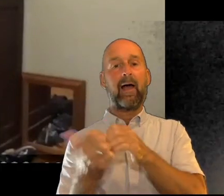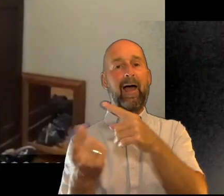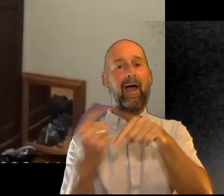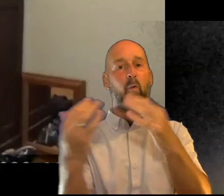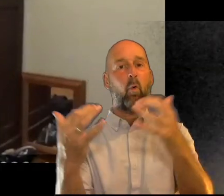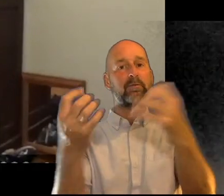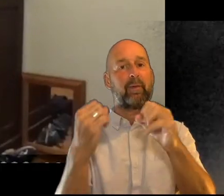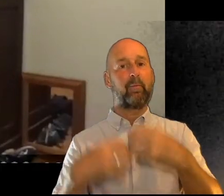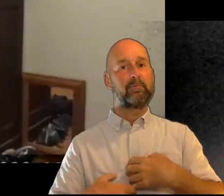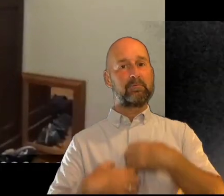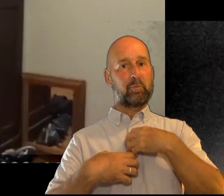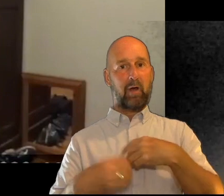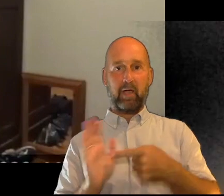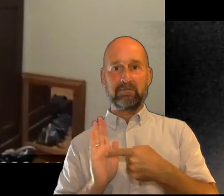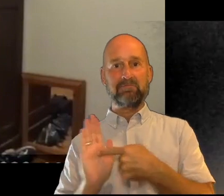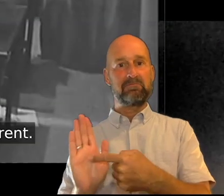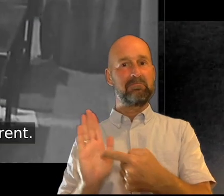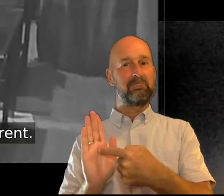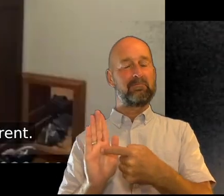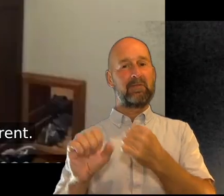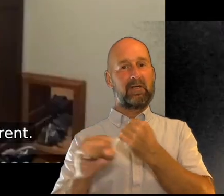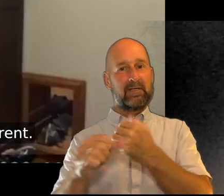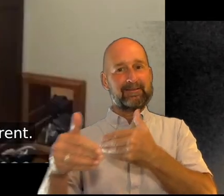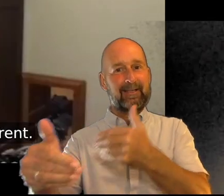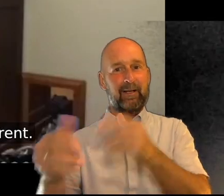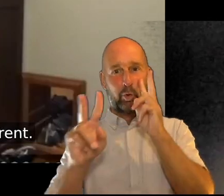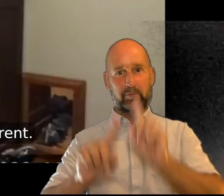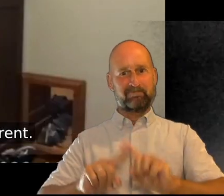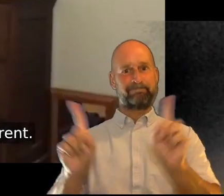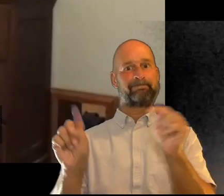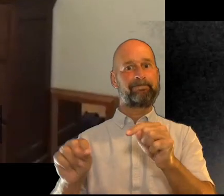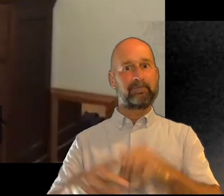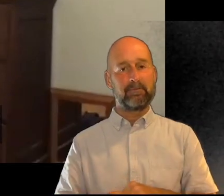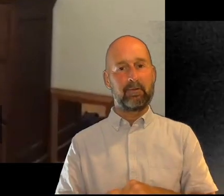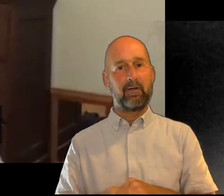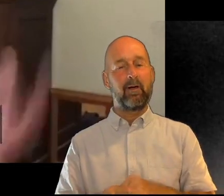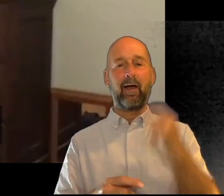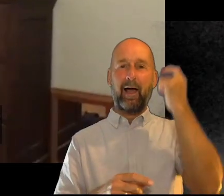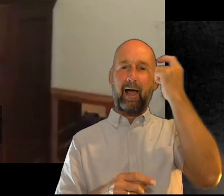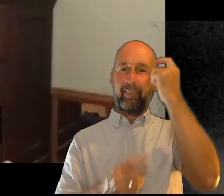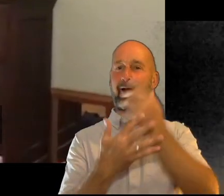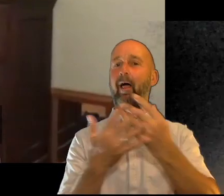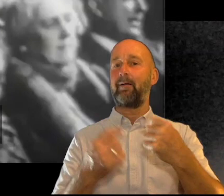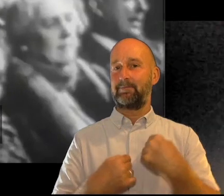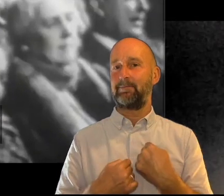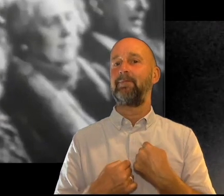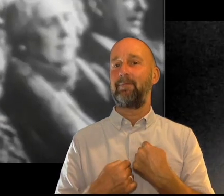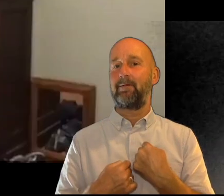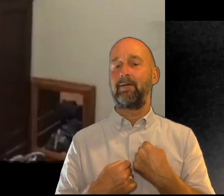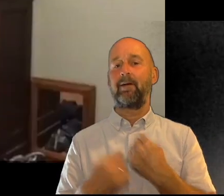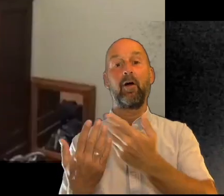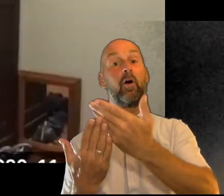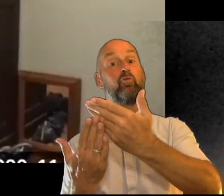can surprise the audience, or how I can, make a scene, do something different. I think generally I'm someone who thinks quite a lot, so I